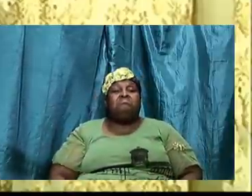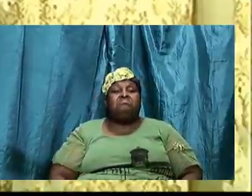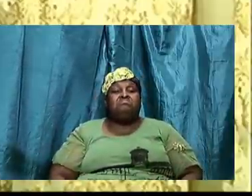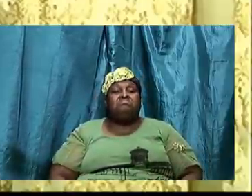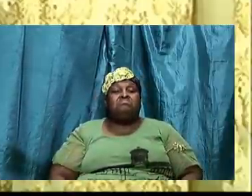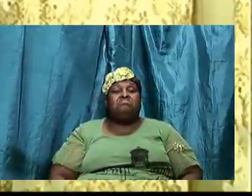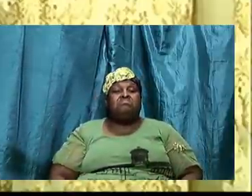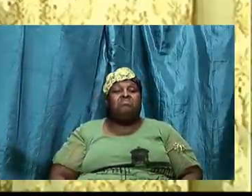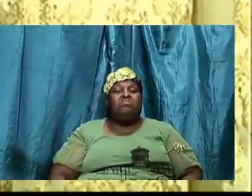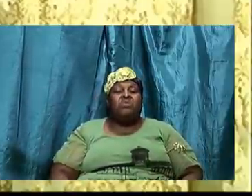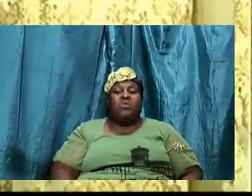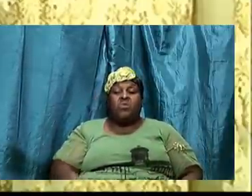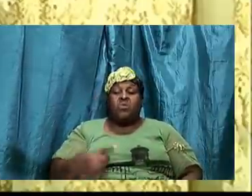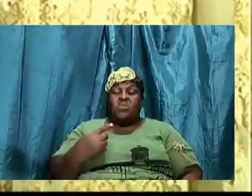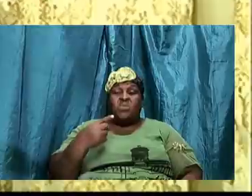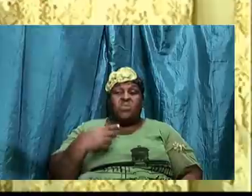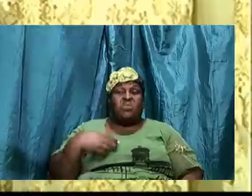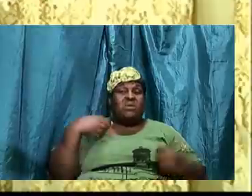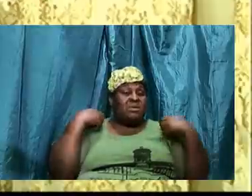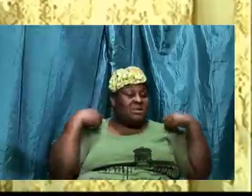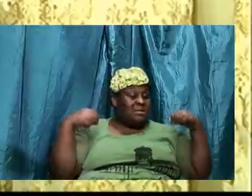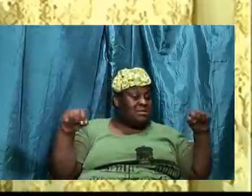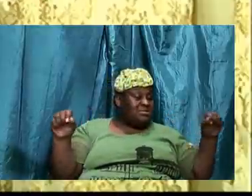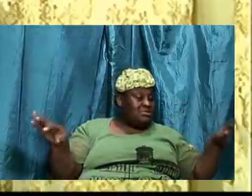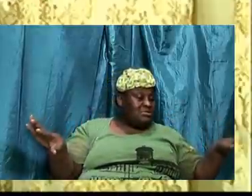only the seraphims